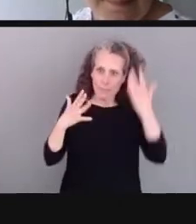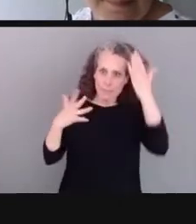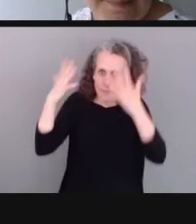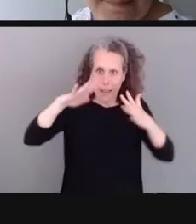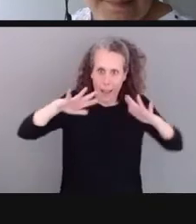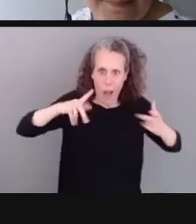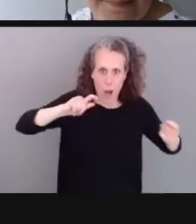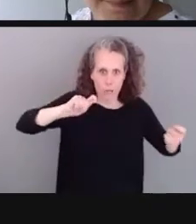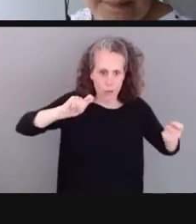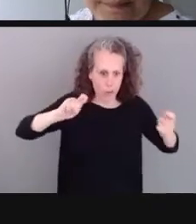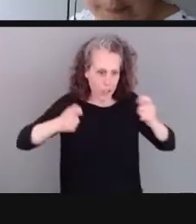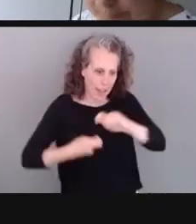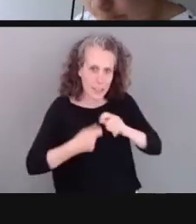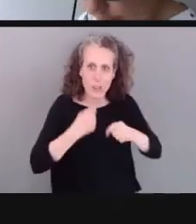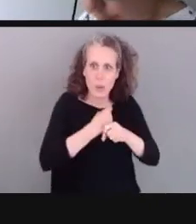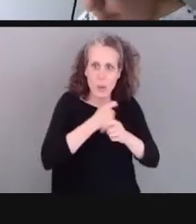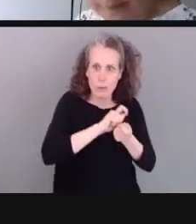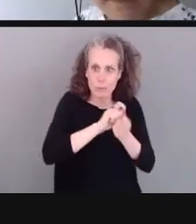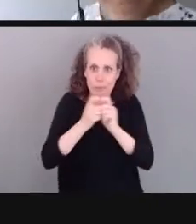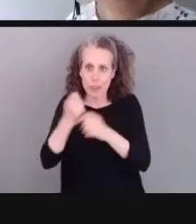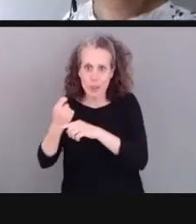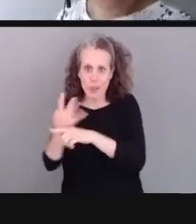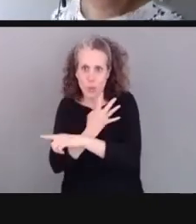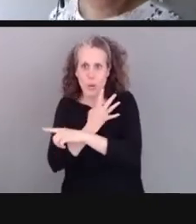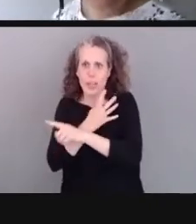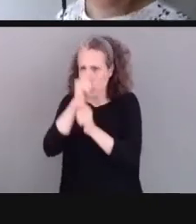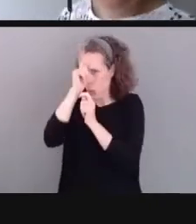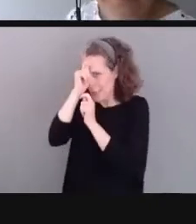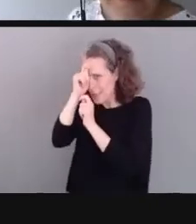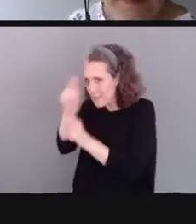of the European Green Deal